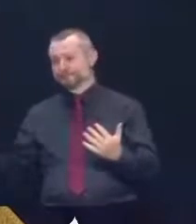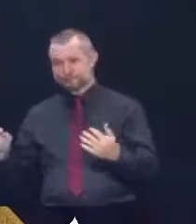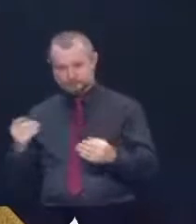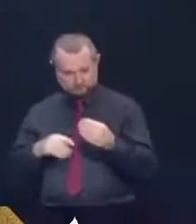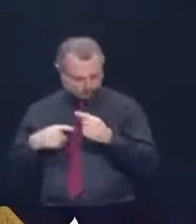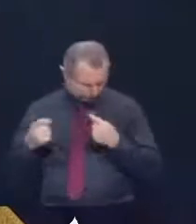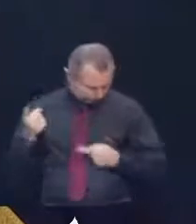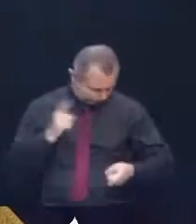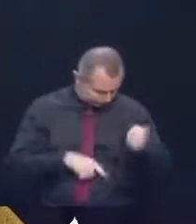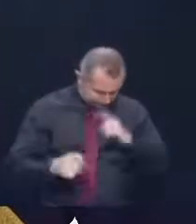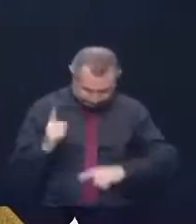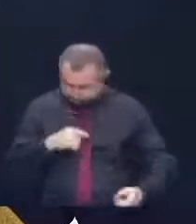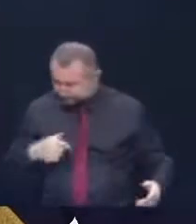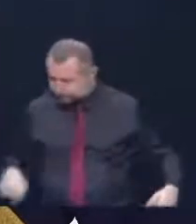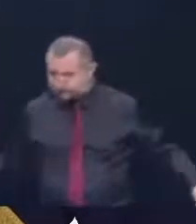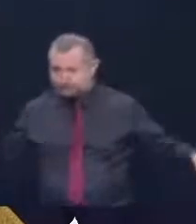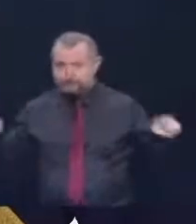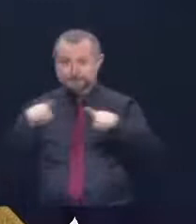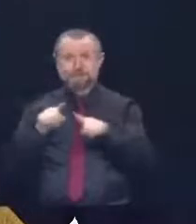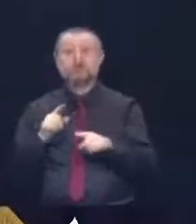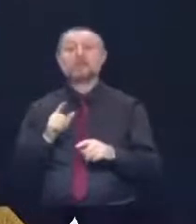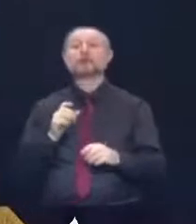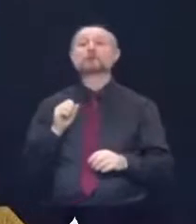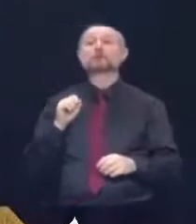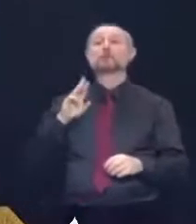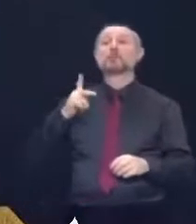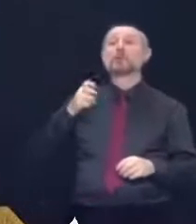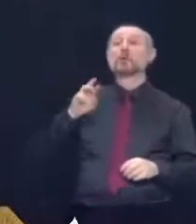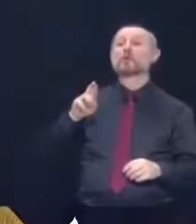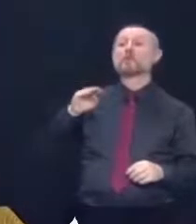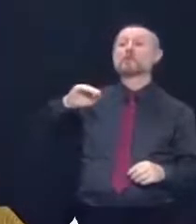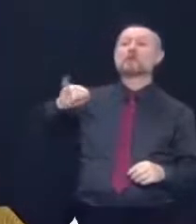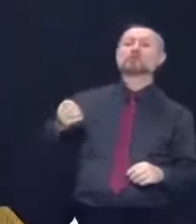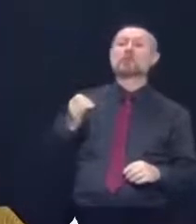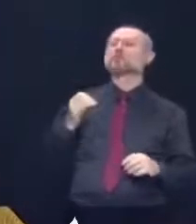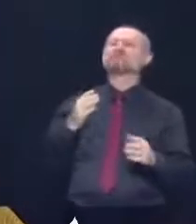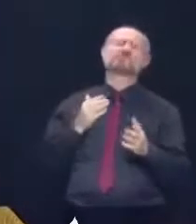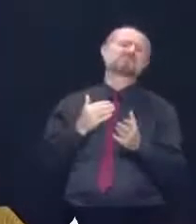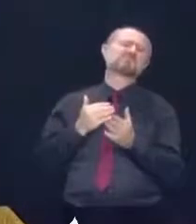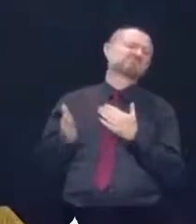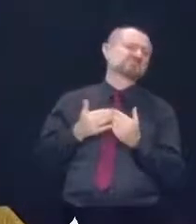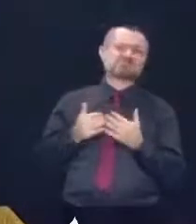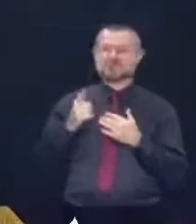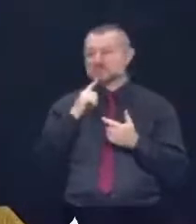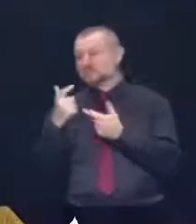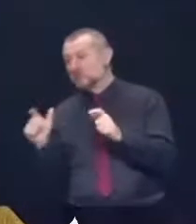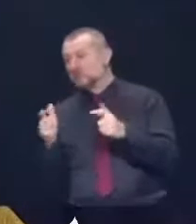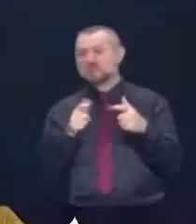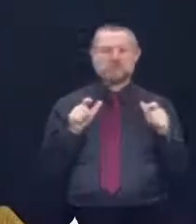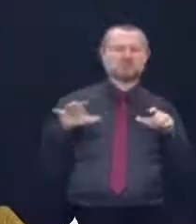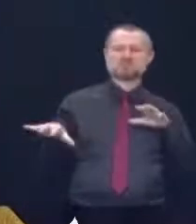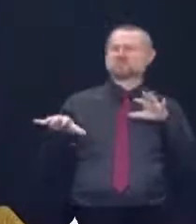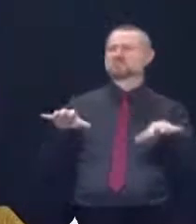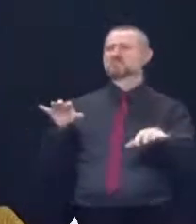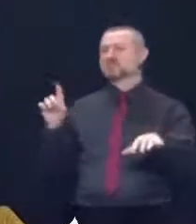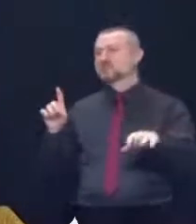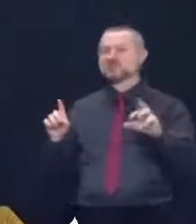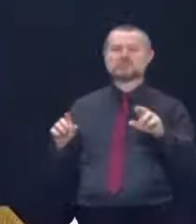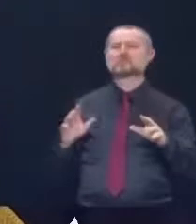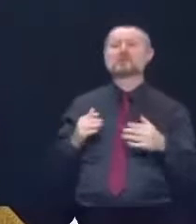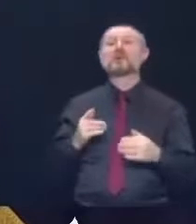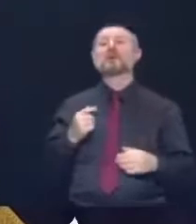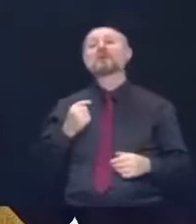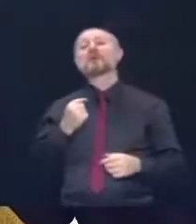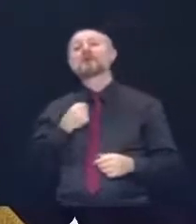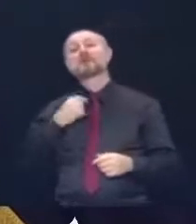And supermajority or not, it doesn't really make a difference. And I can't think of a